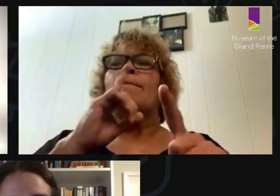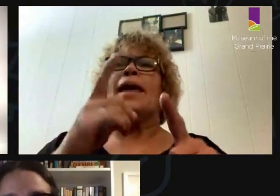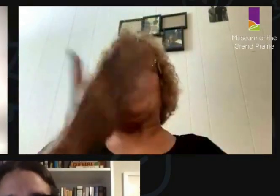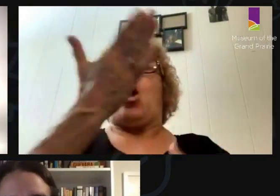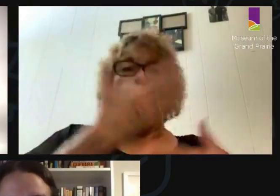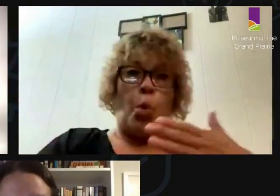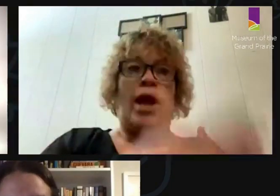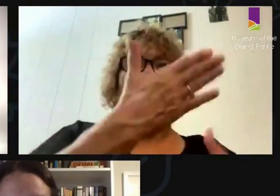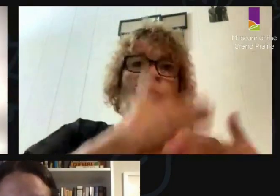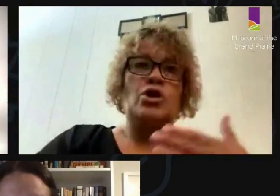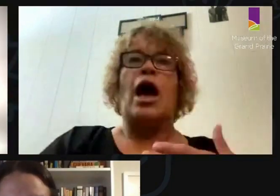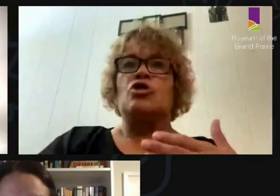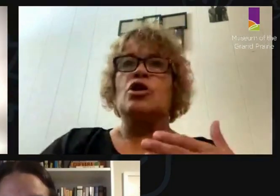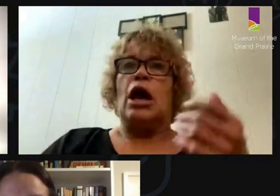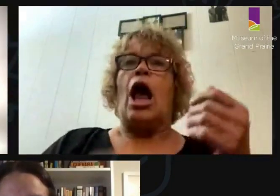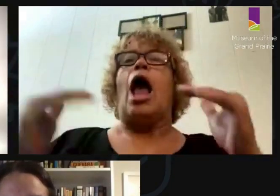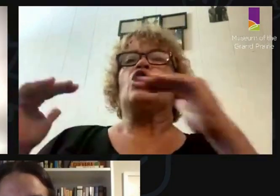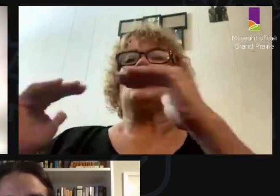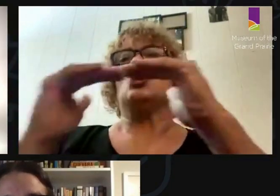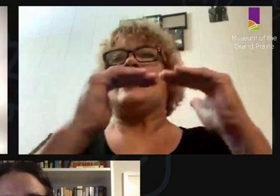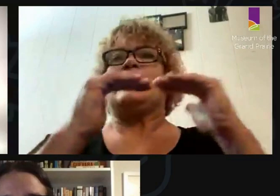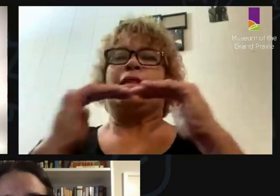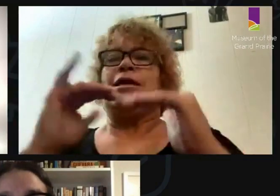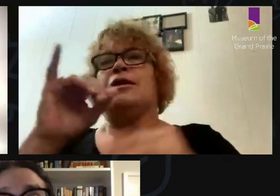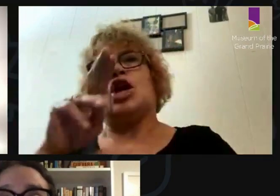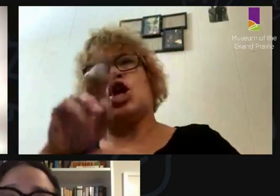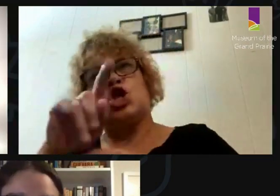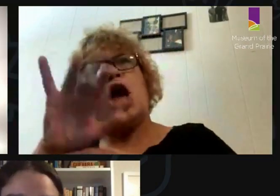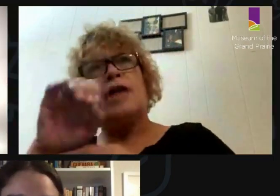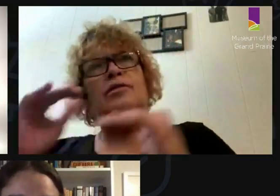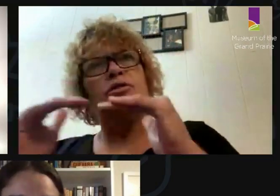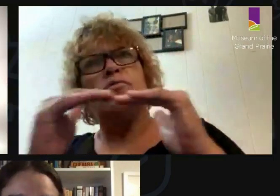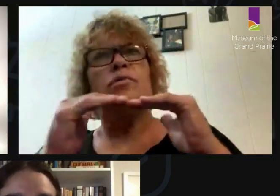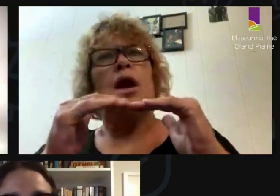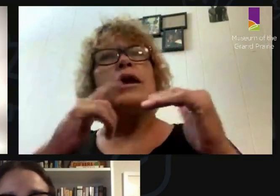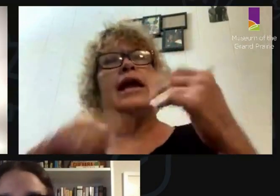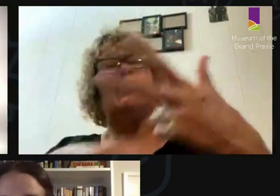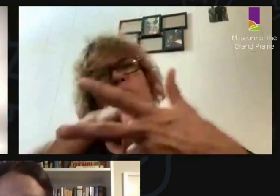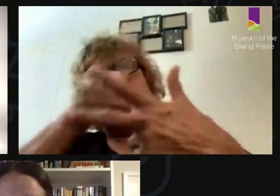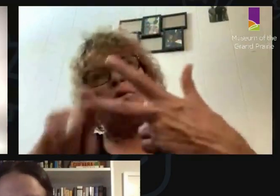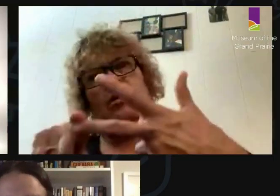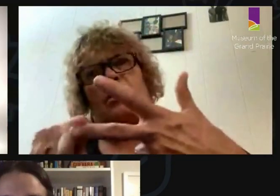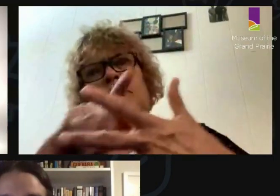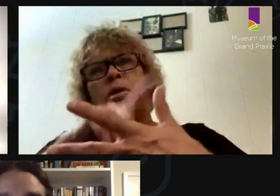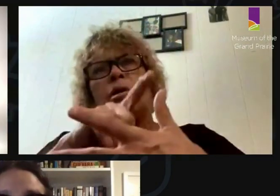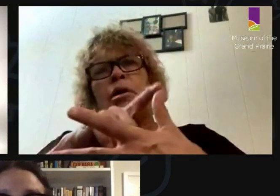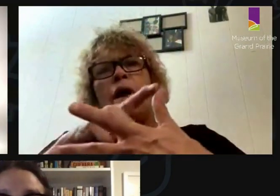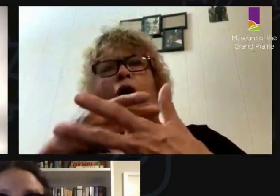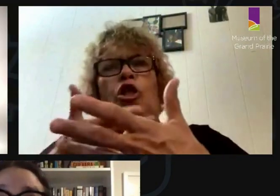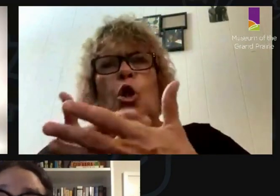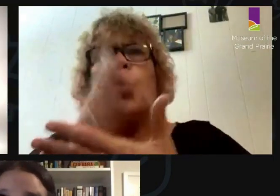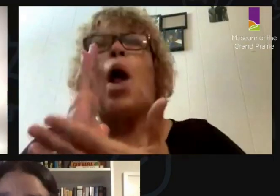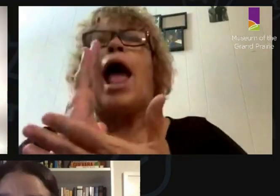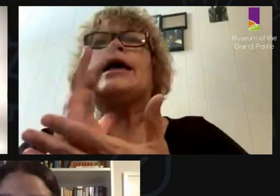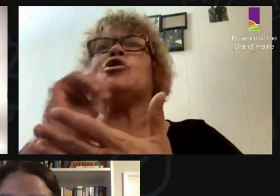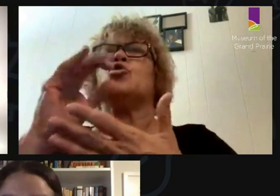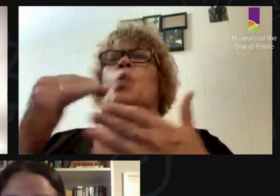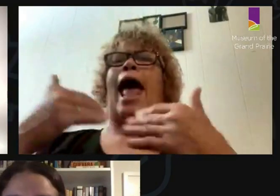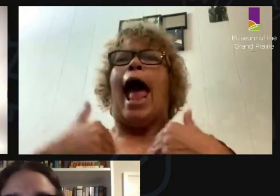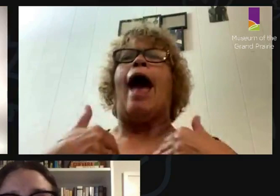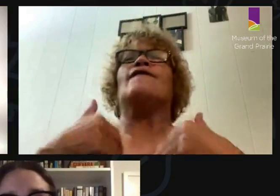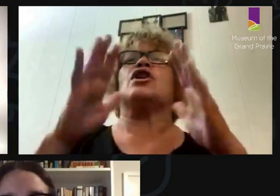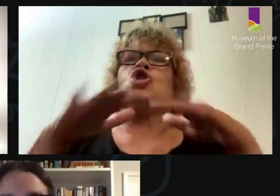which is a framework that is established on three pillars, right? the right to have